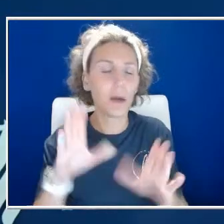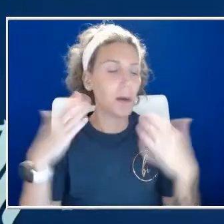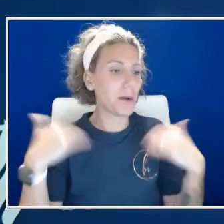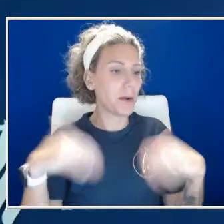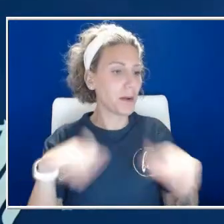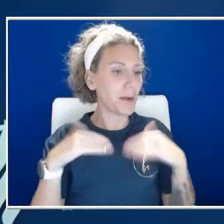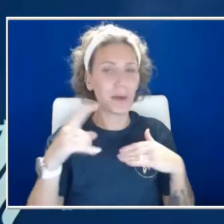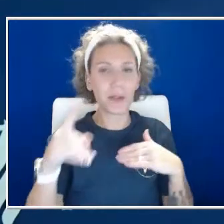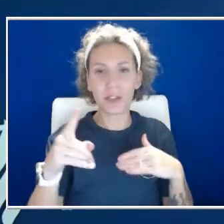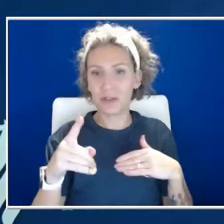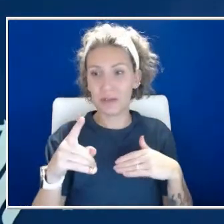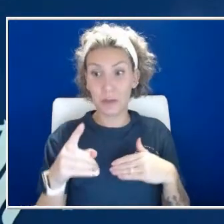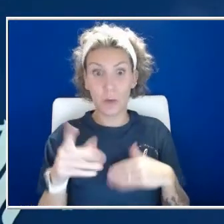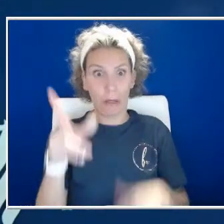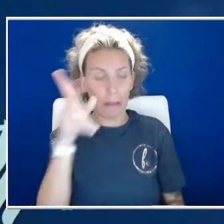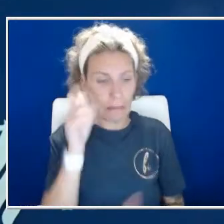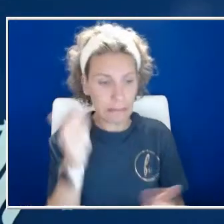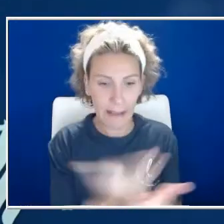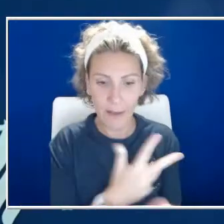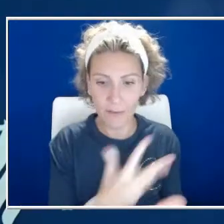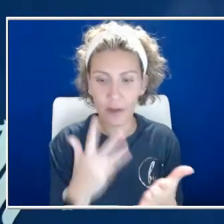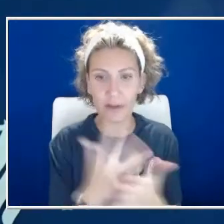heart. Hard things that you